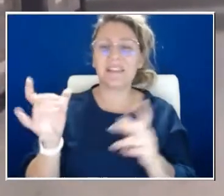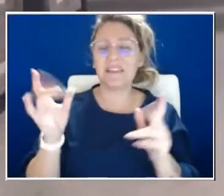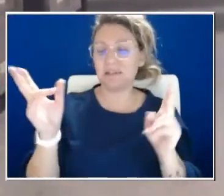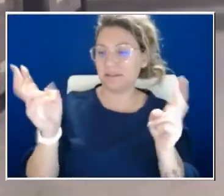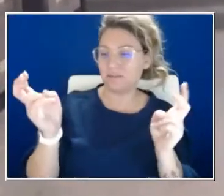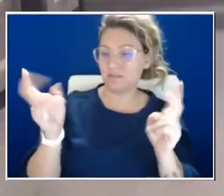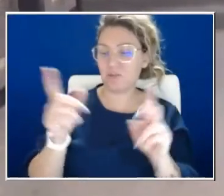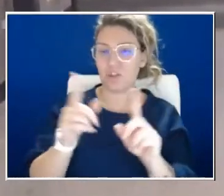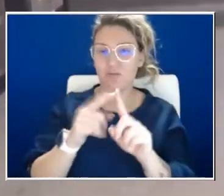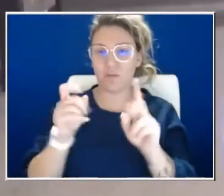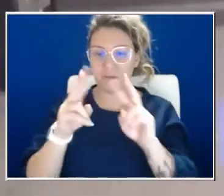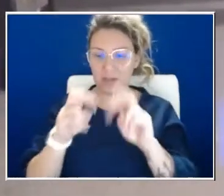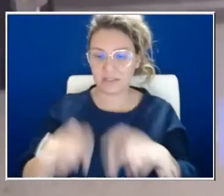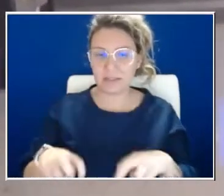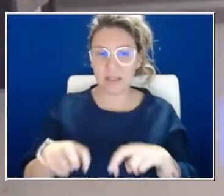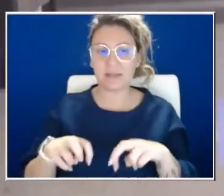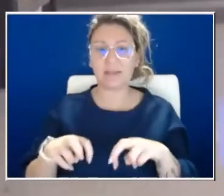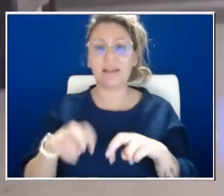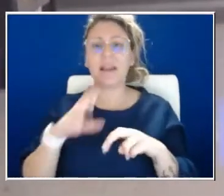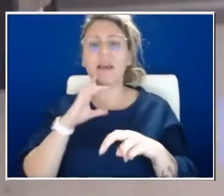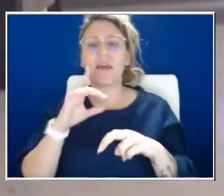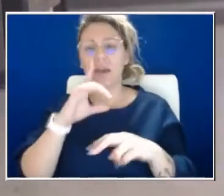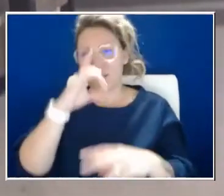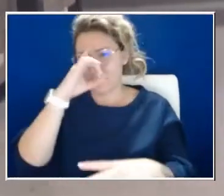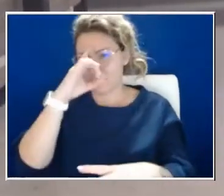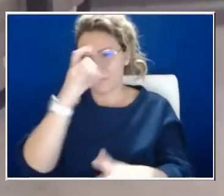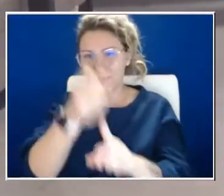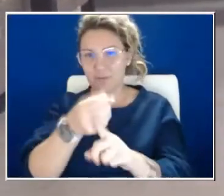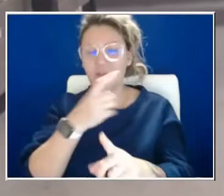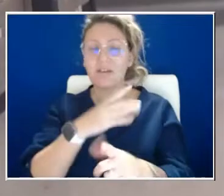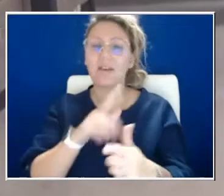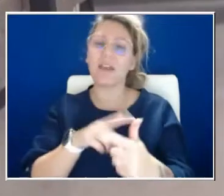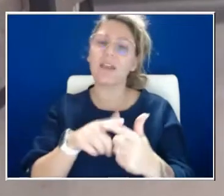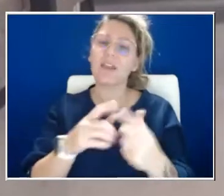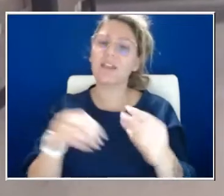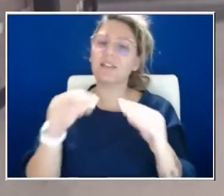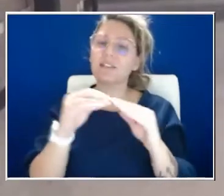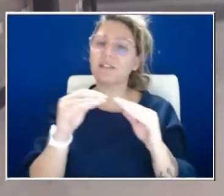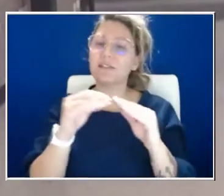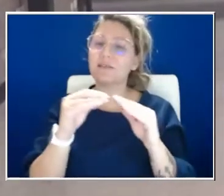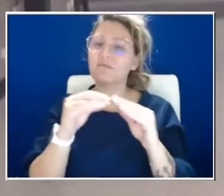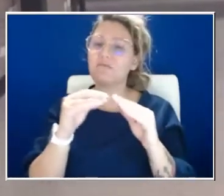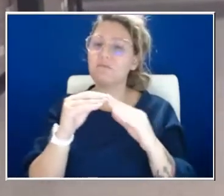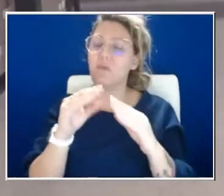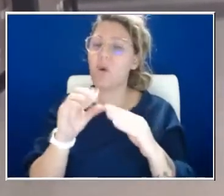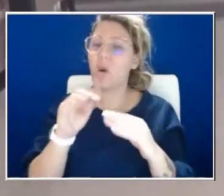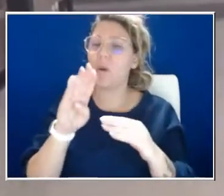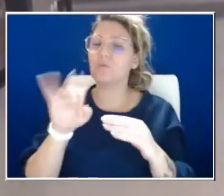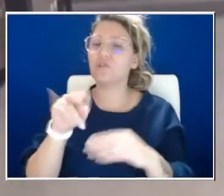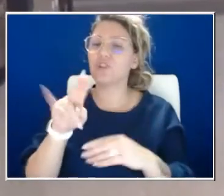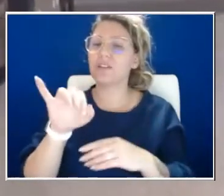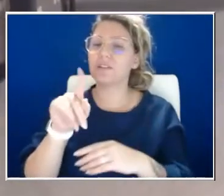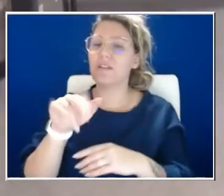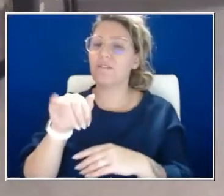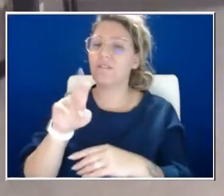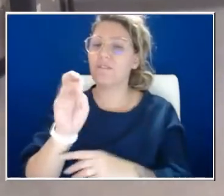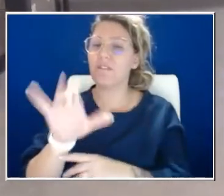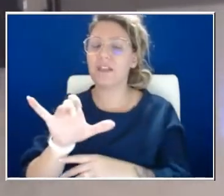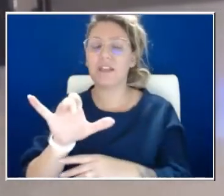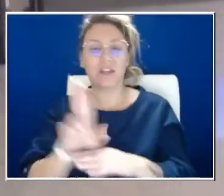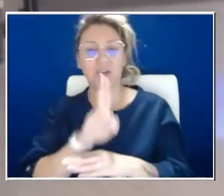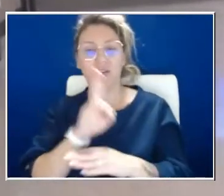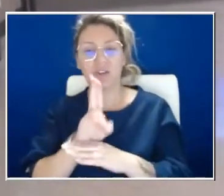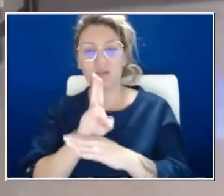assessing a concussion, and it puts more objectivity into it. So it uses basically the technology in your phone